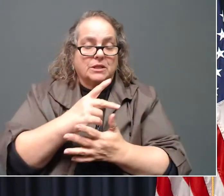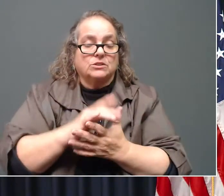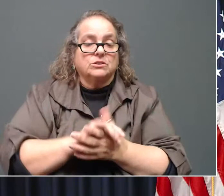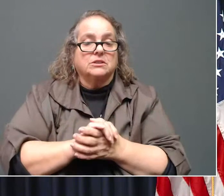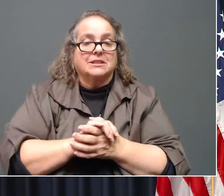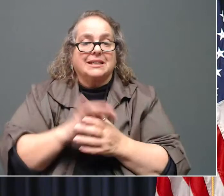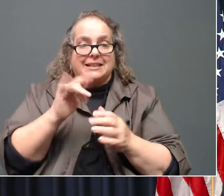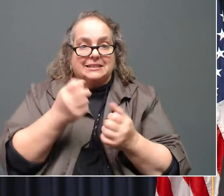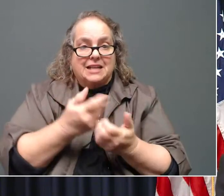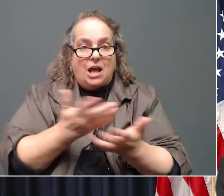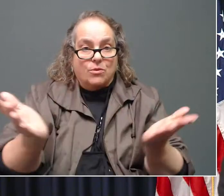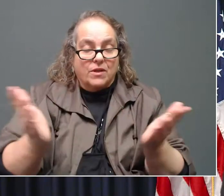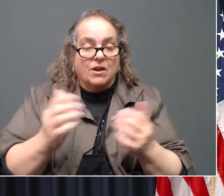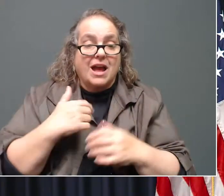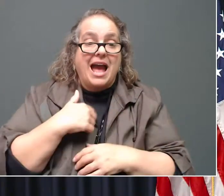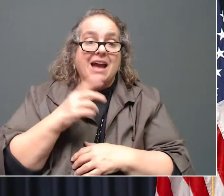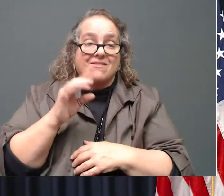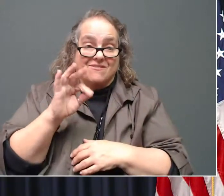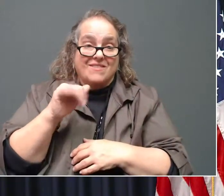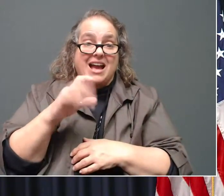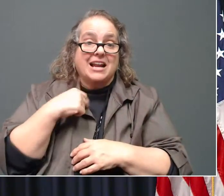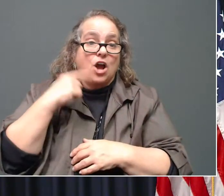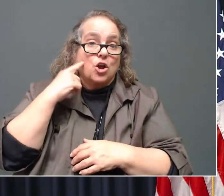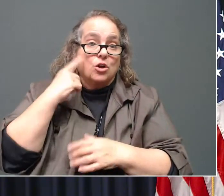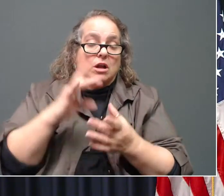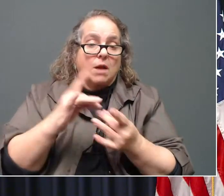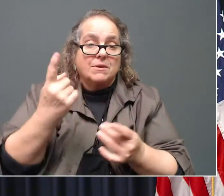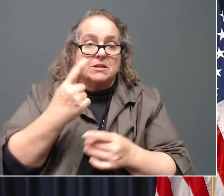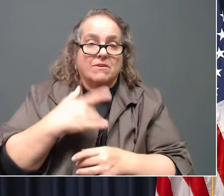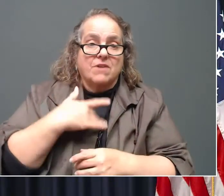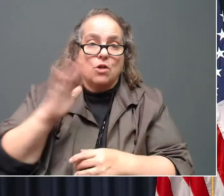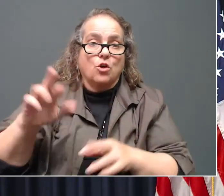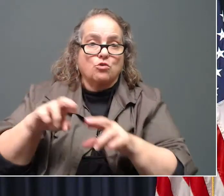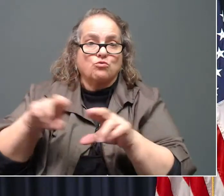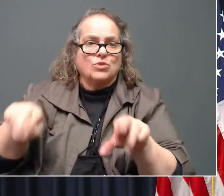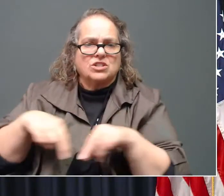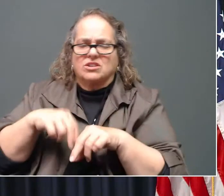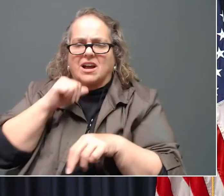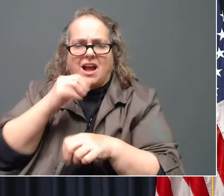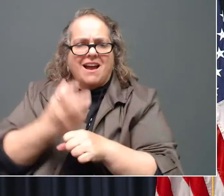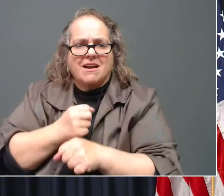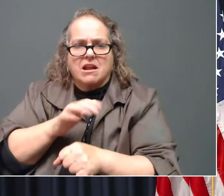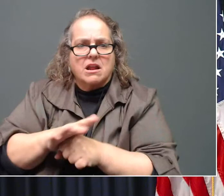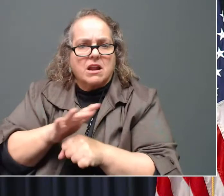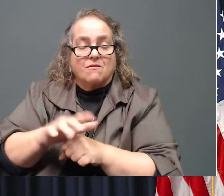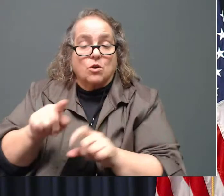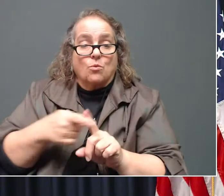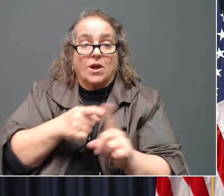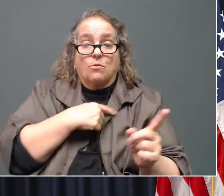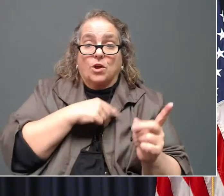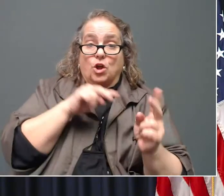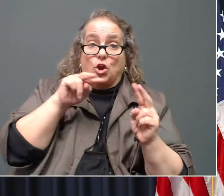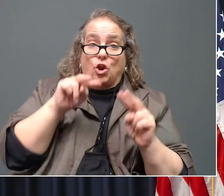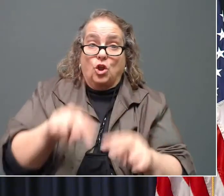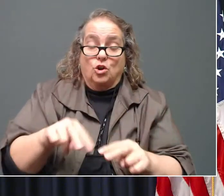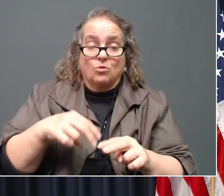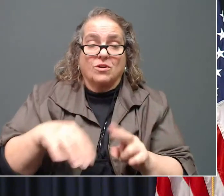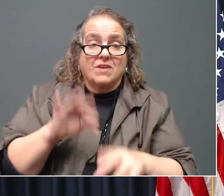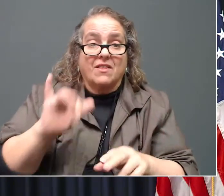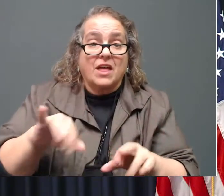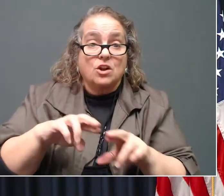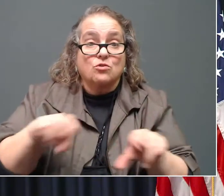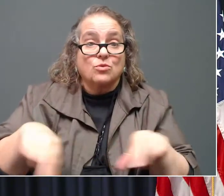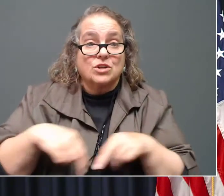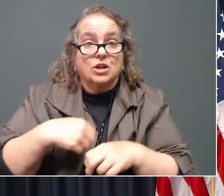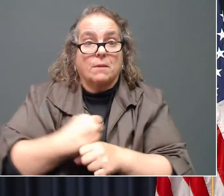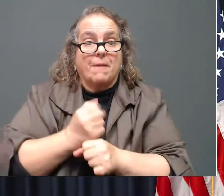fact, I had heard comments that somebody felt like their region hadn't gotten enough, and when we looked at it, I think the region made up about 5% of the